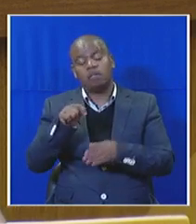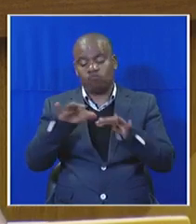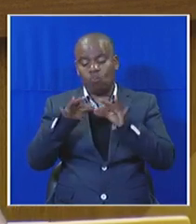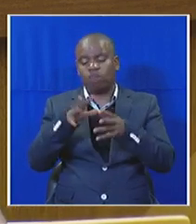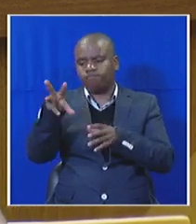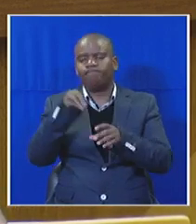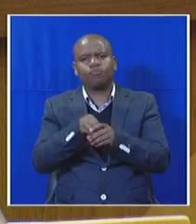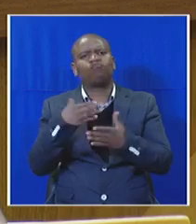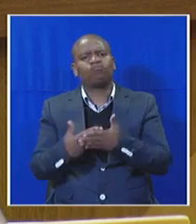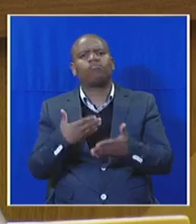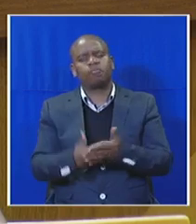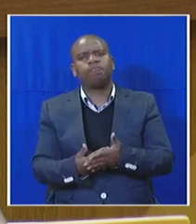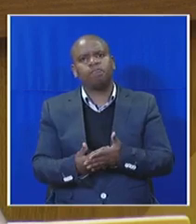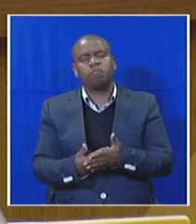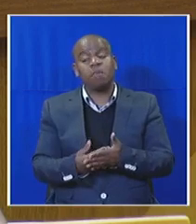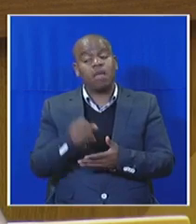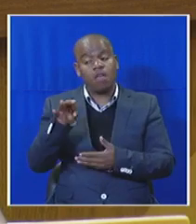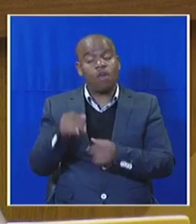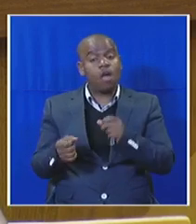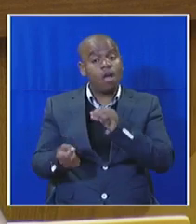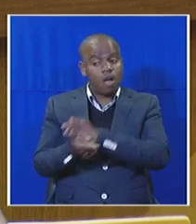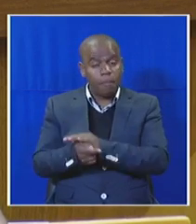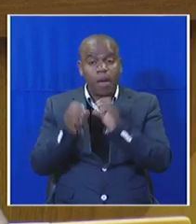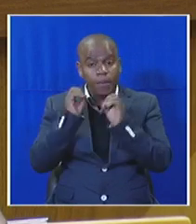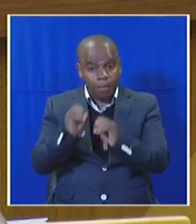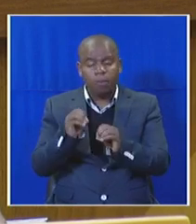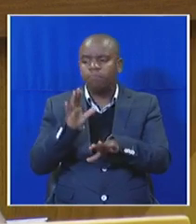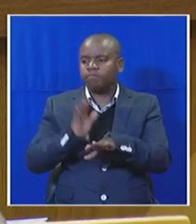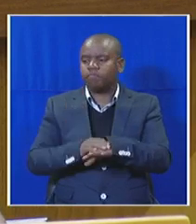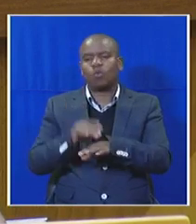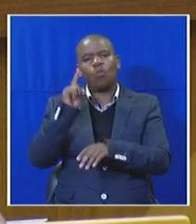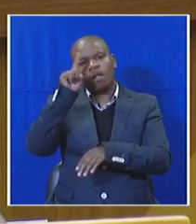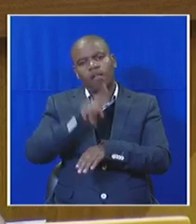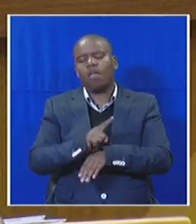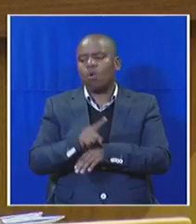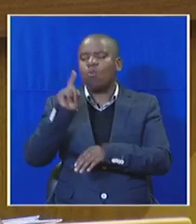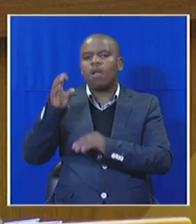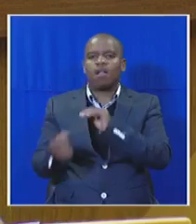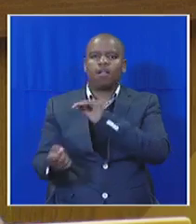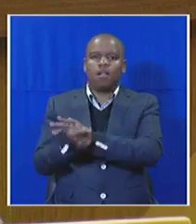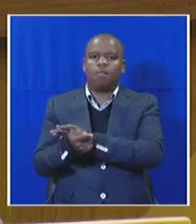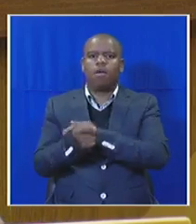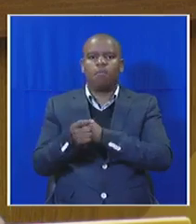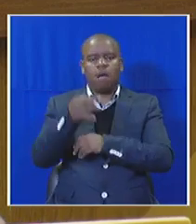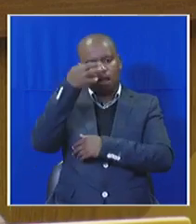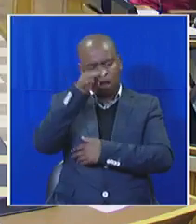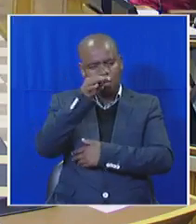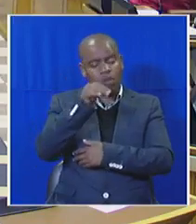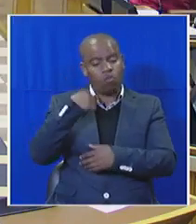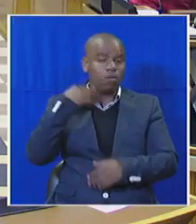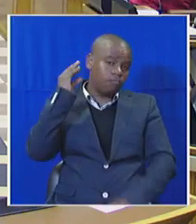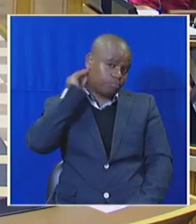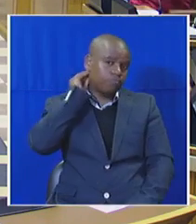ingakafiki izofika uhulumeni uzobuka abese uyababonelela. Siyabonga.